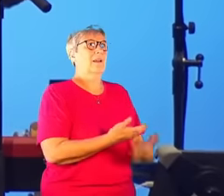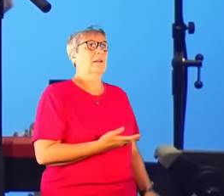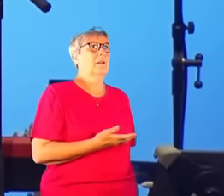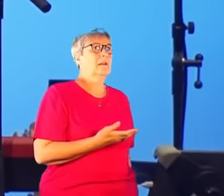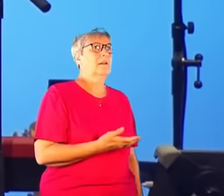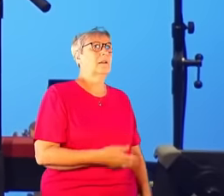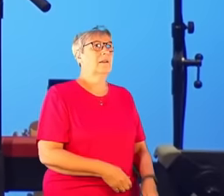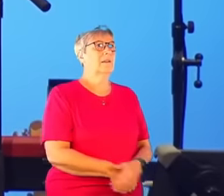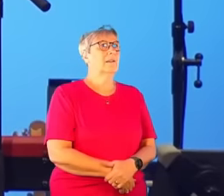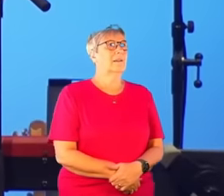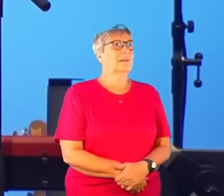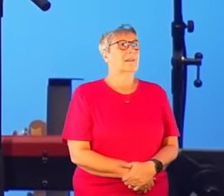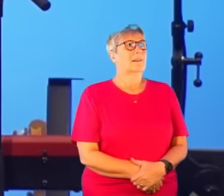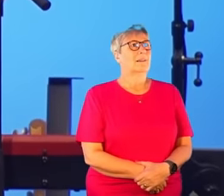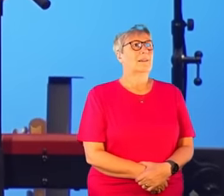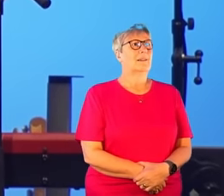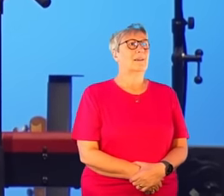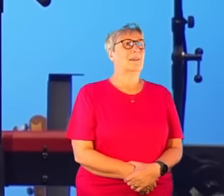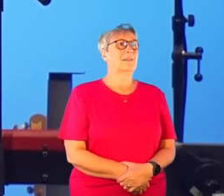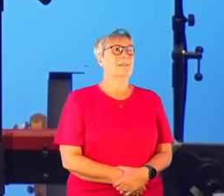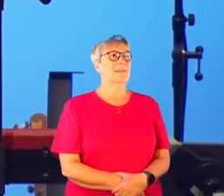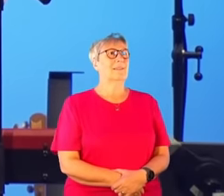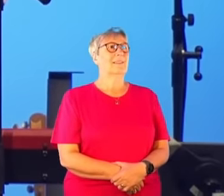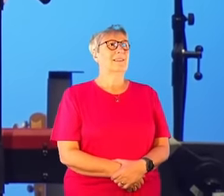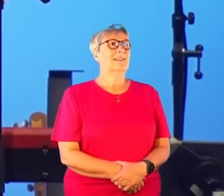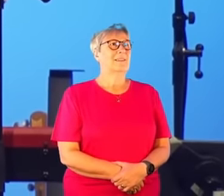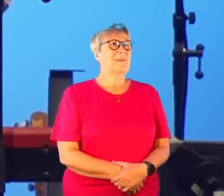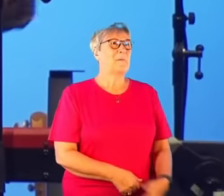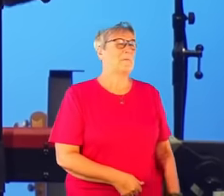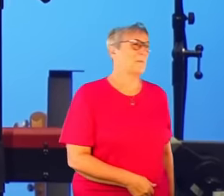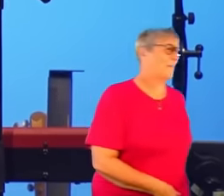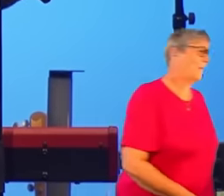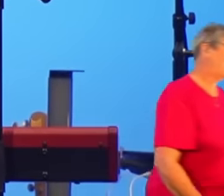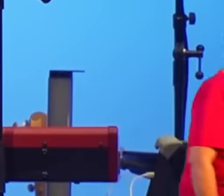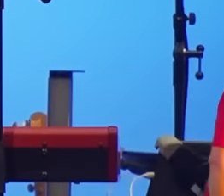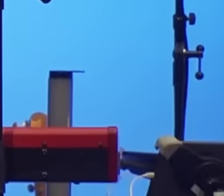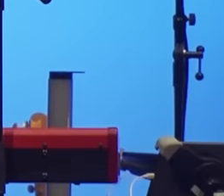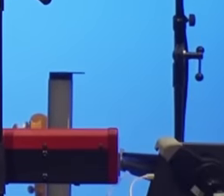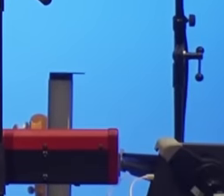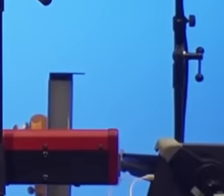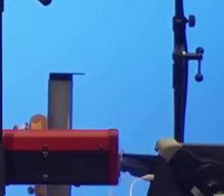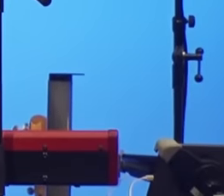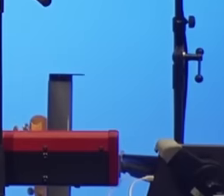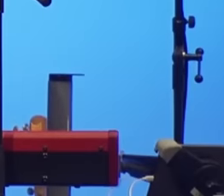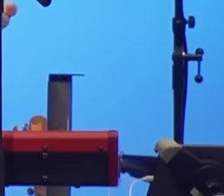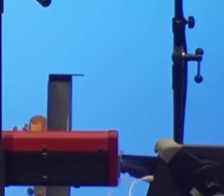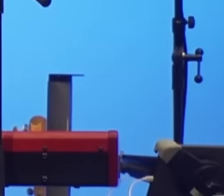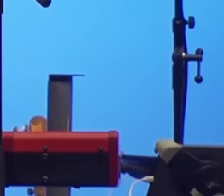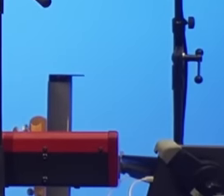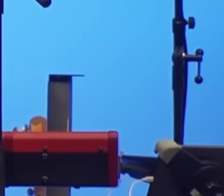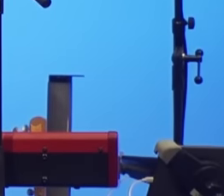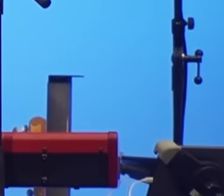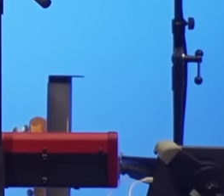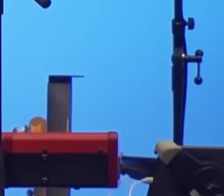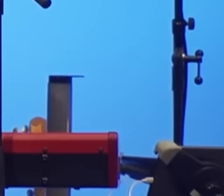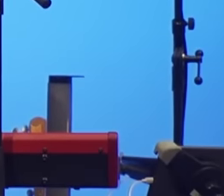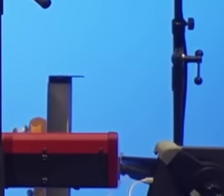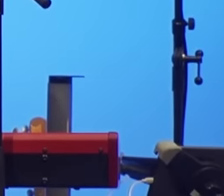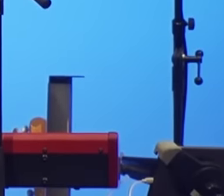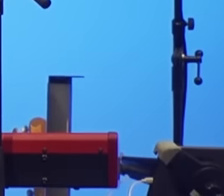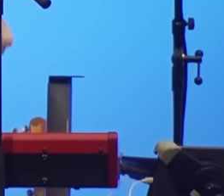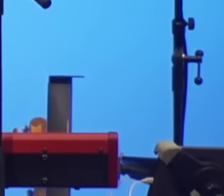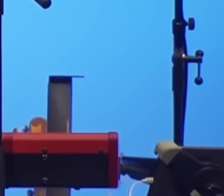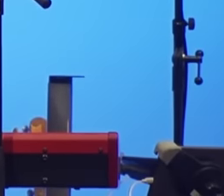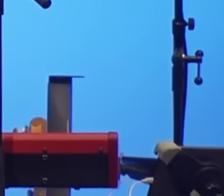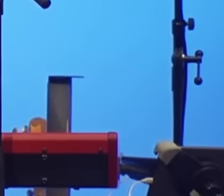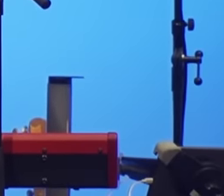It is a great joy to have you all join us for our concert. This is Colin Webster and Phil Moore. We're based in Nottingham, where